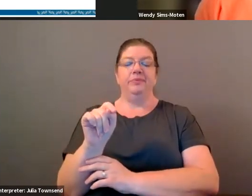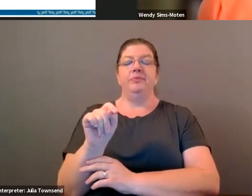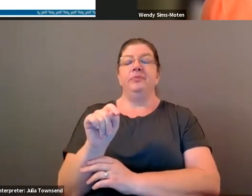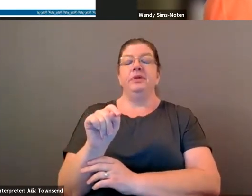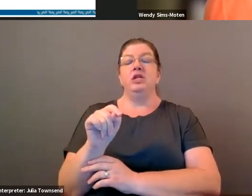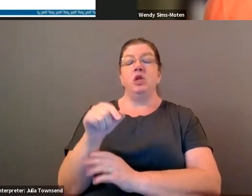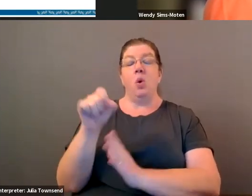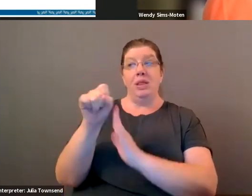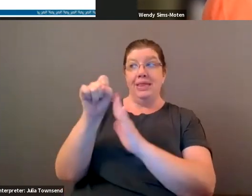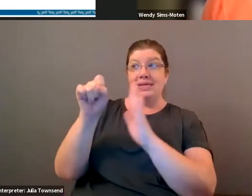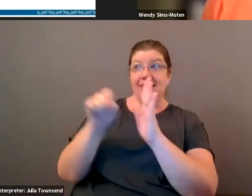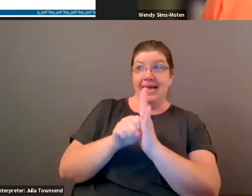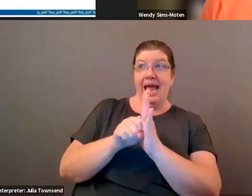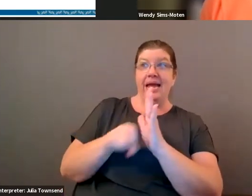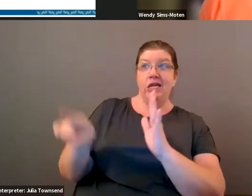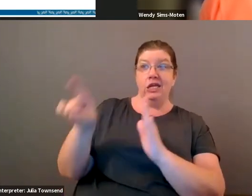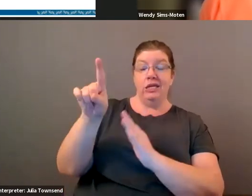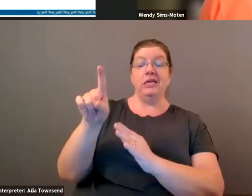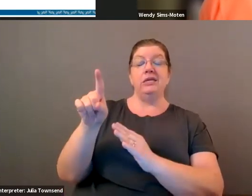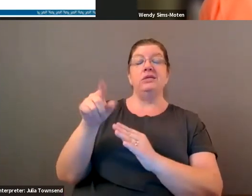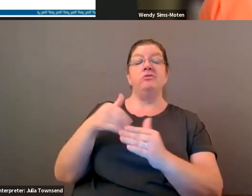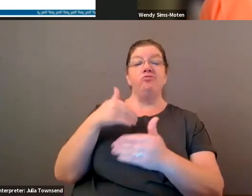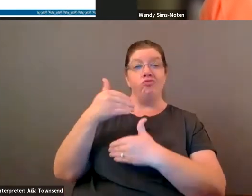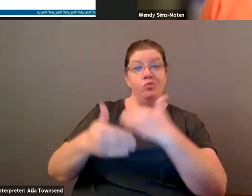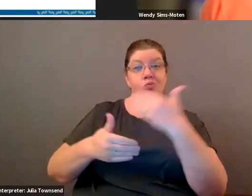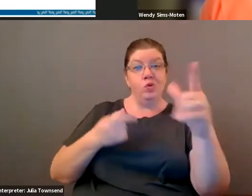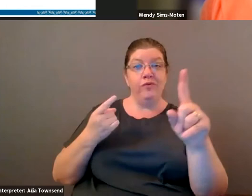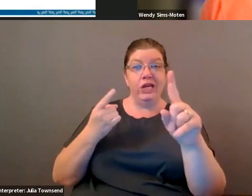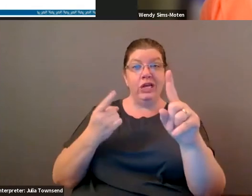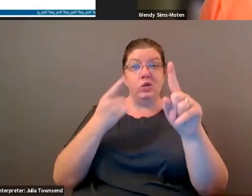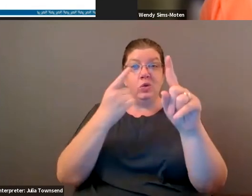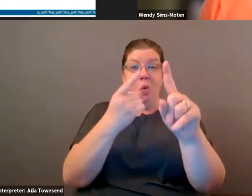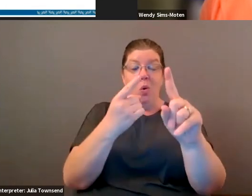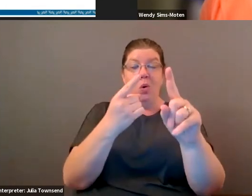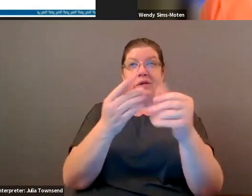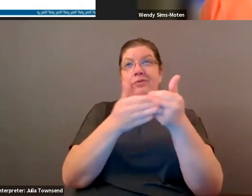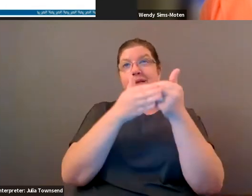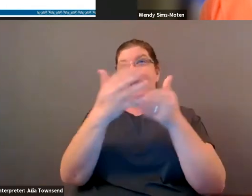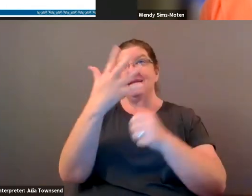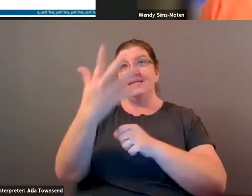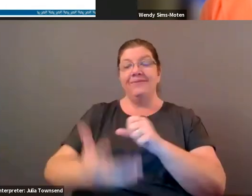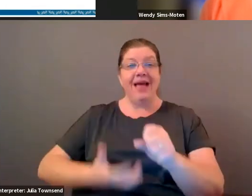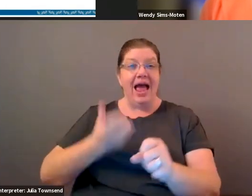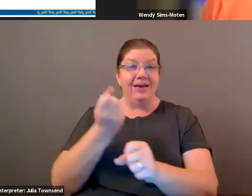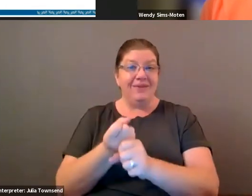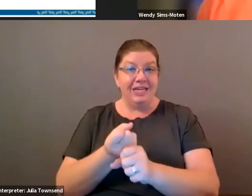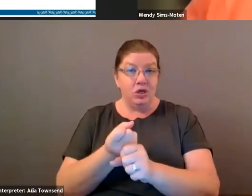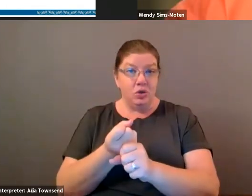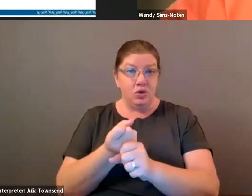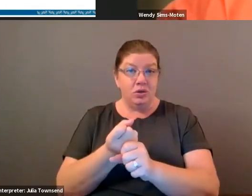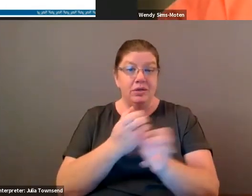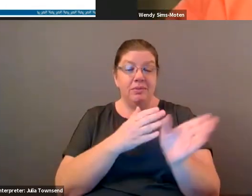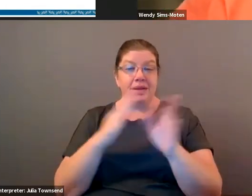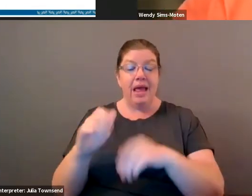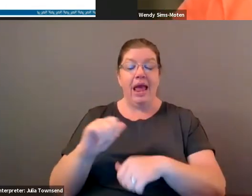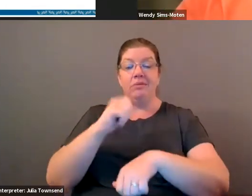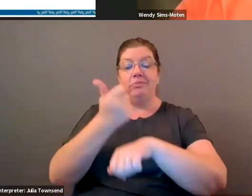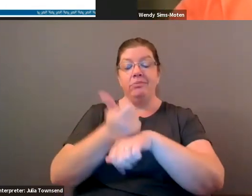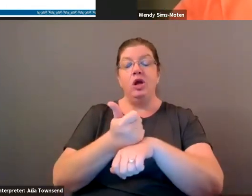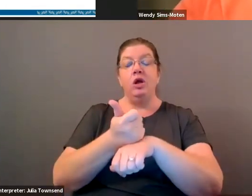our state is moving towards over the next 5 years of doing the